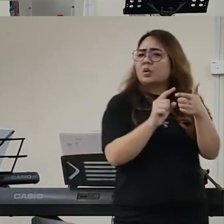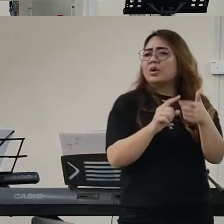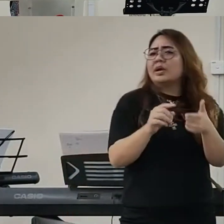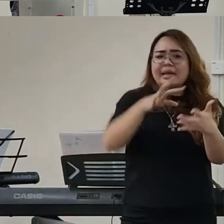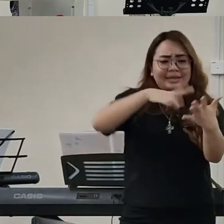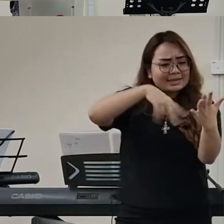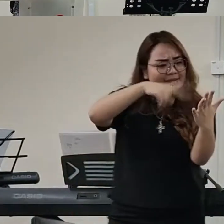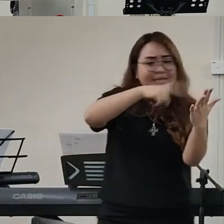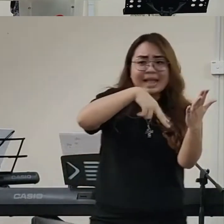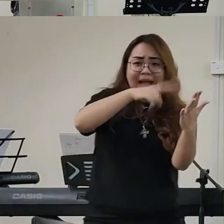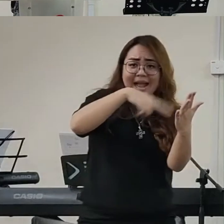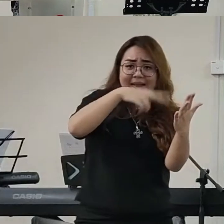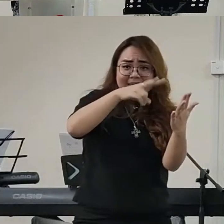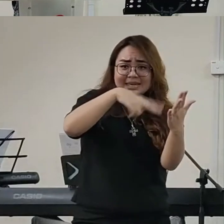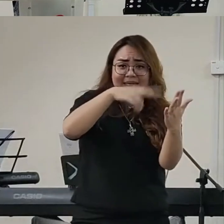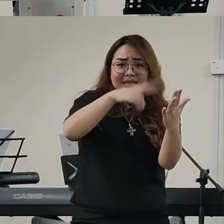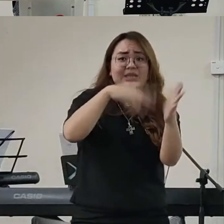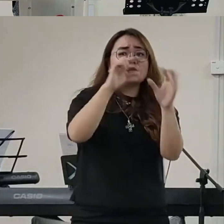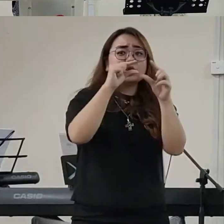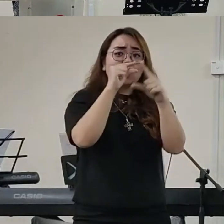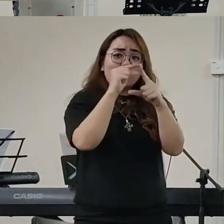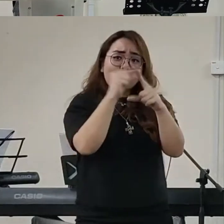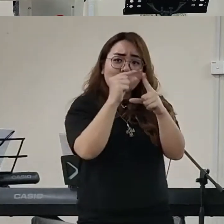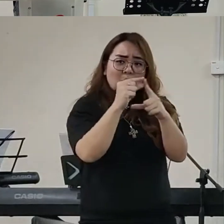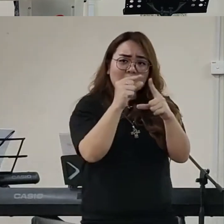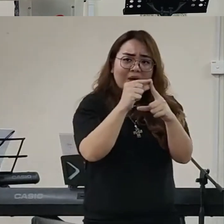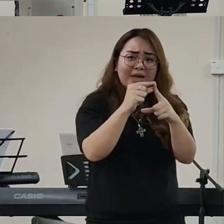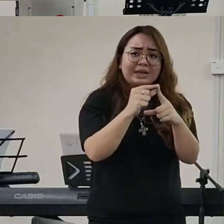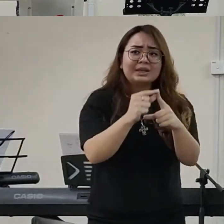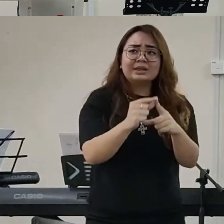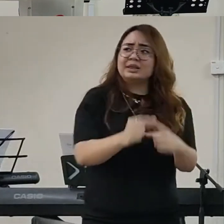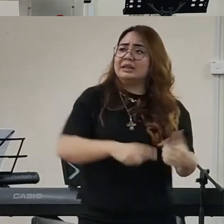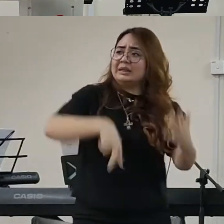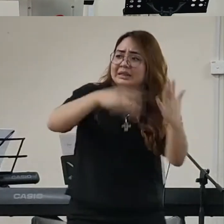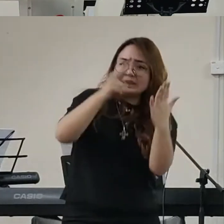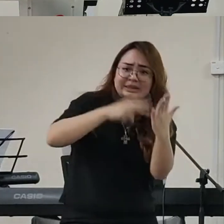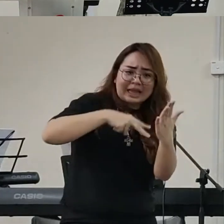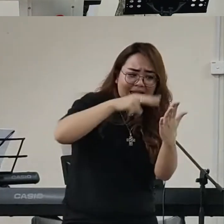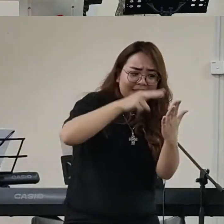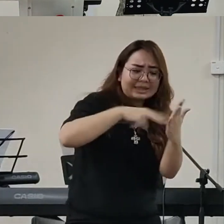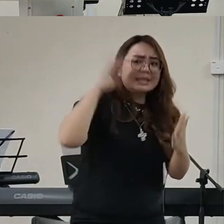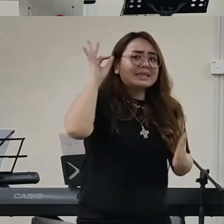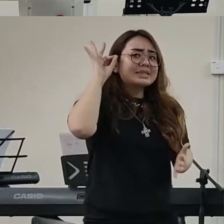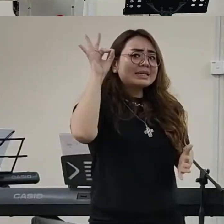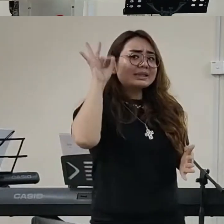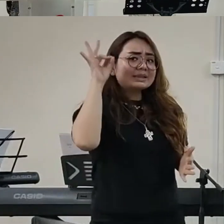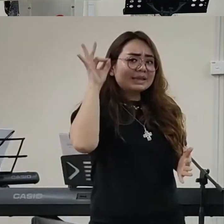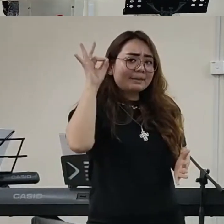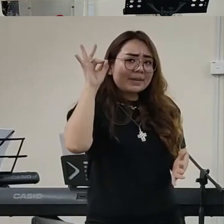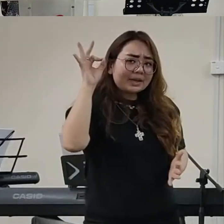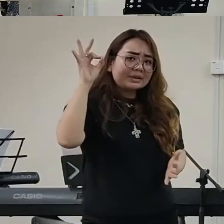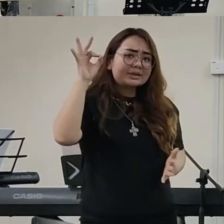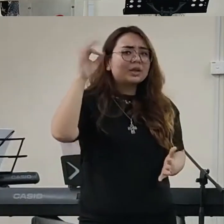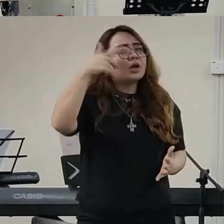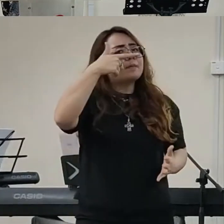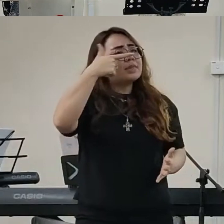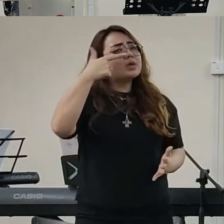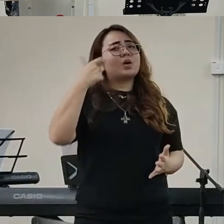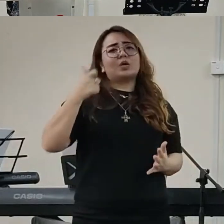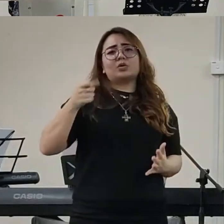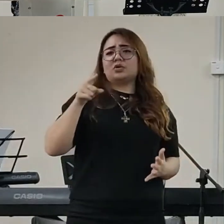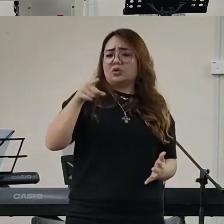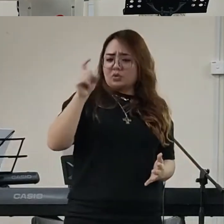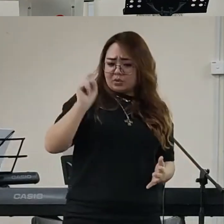You need to study the sermon. You're going to teach. You're going to discuss. You got to be ready. Okay, and I say this again. It's not just